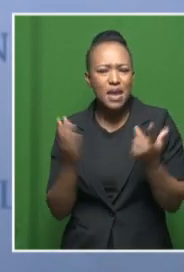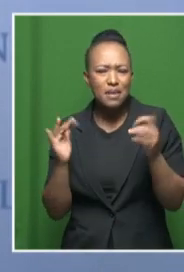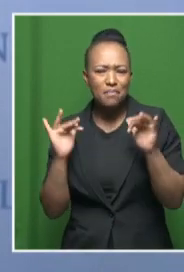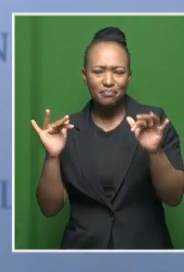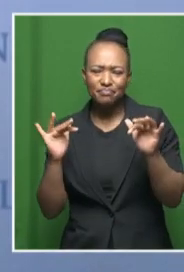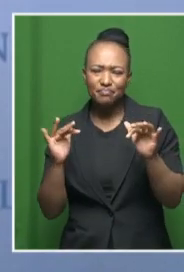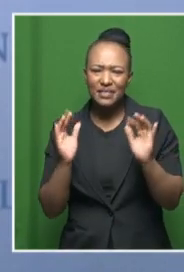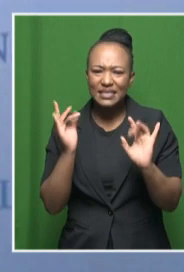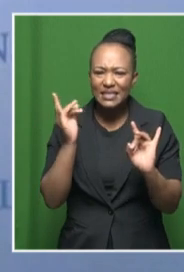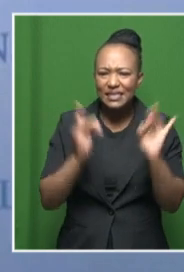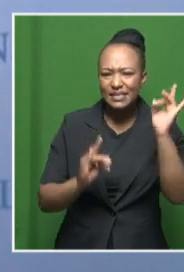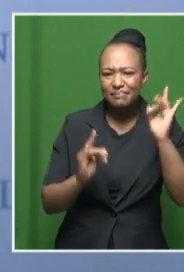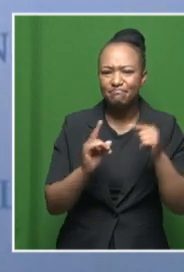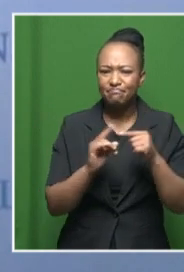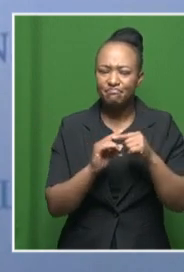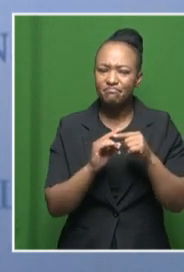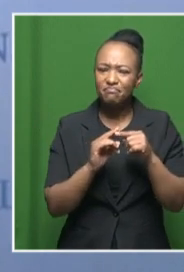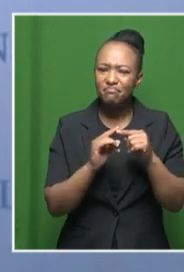and villages.